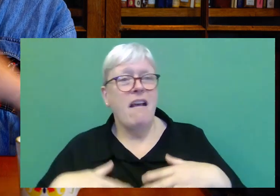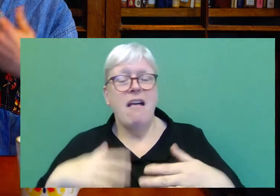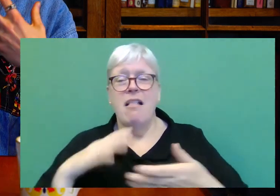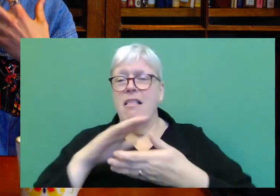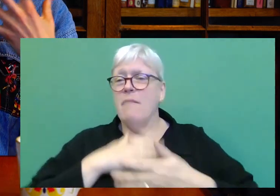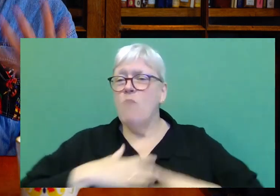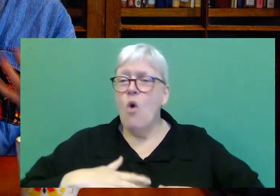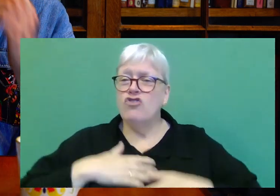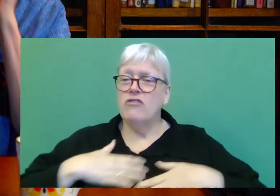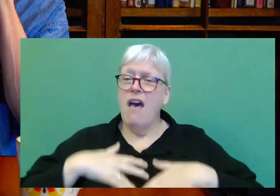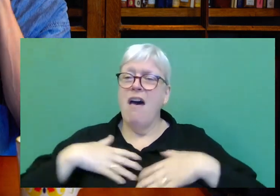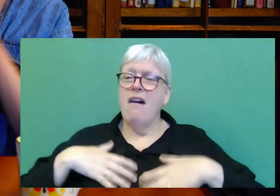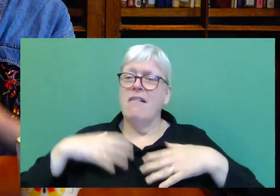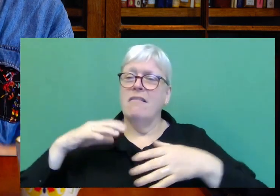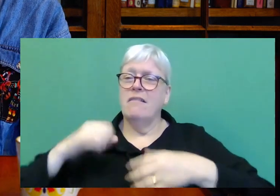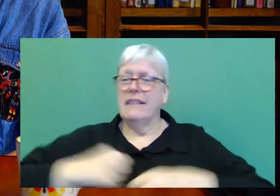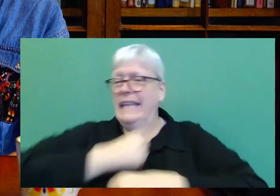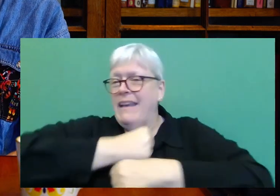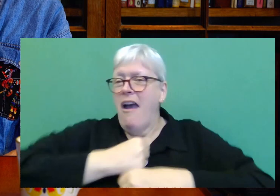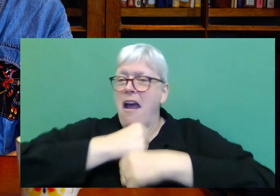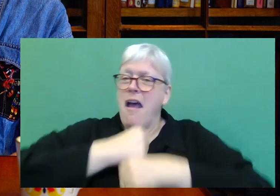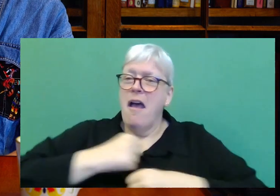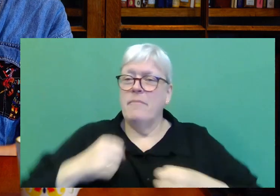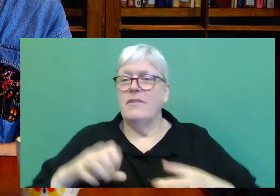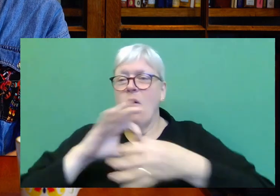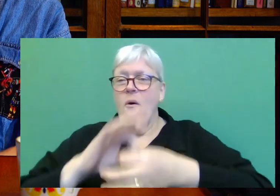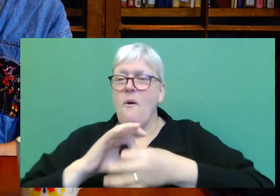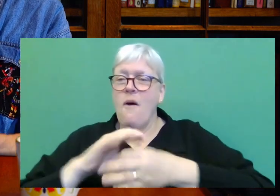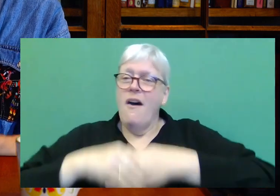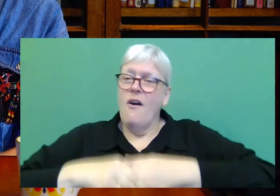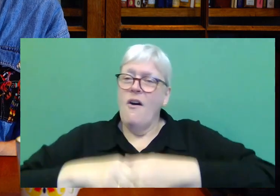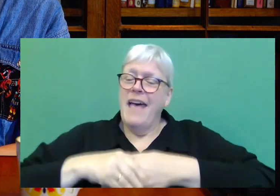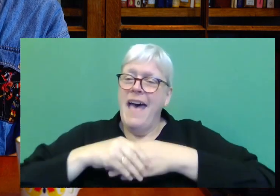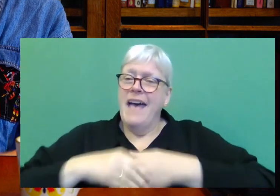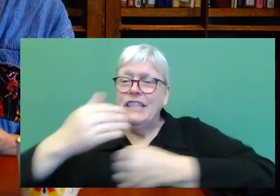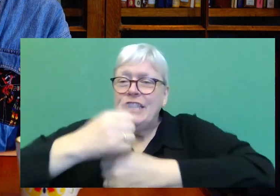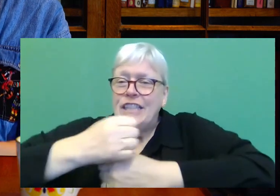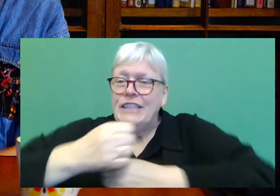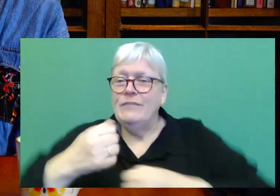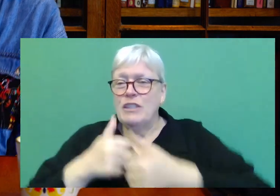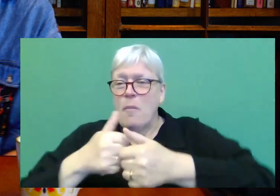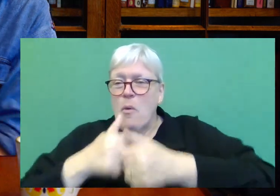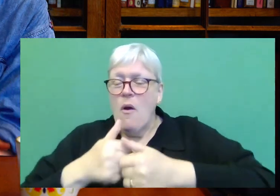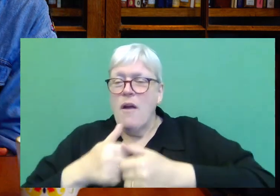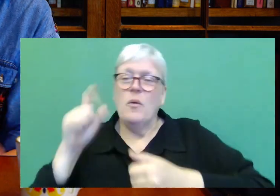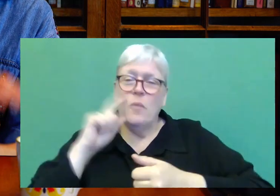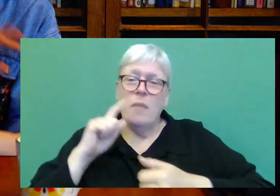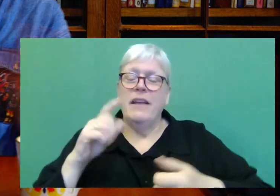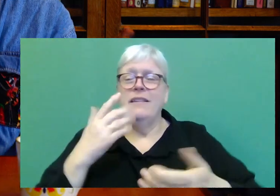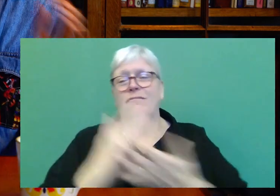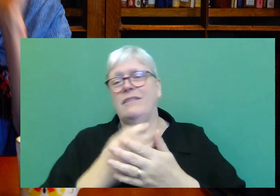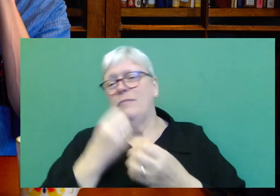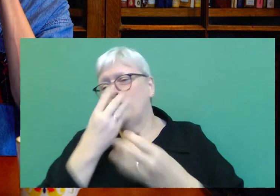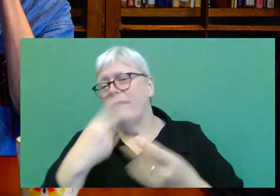hands, coddling each other, like supporting each other in this nurturous, womb-like, sibling-like fashion. It was